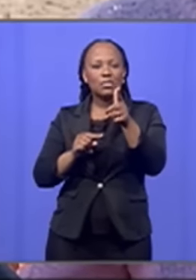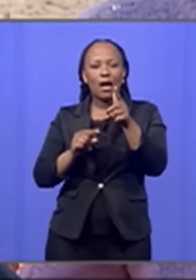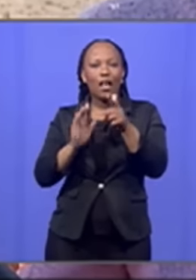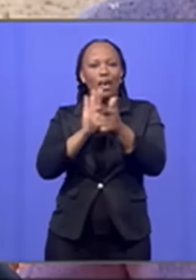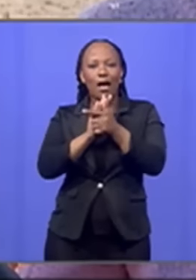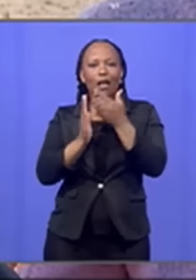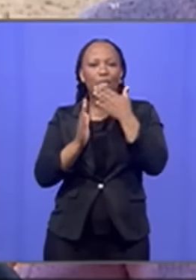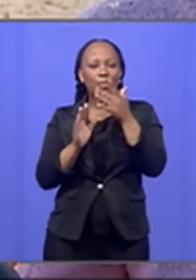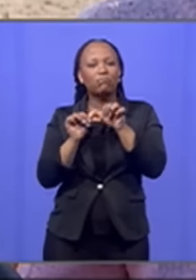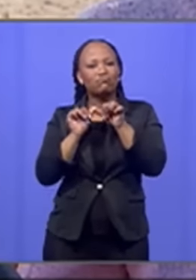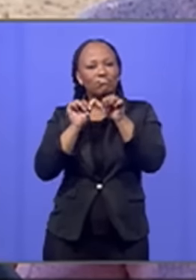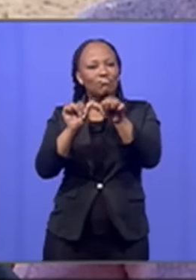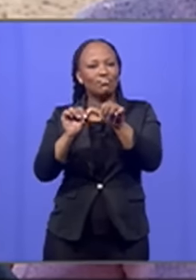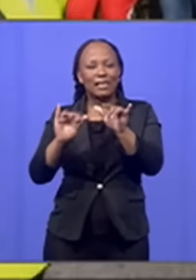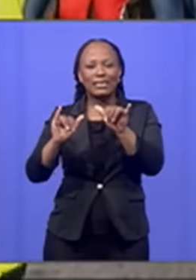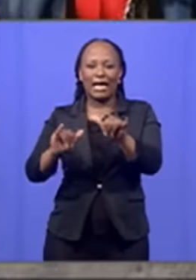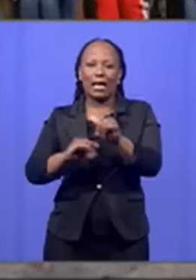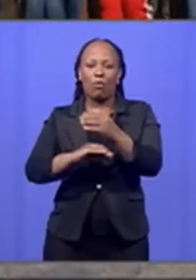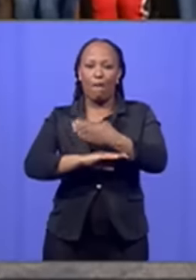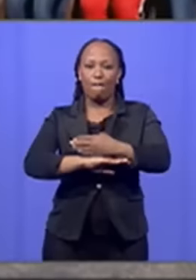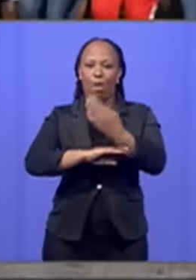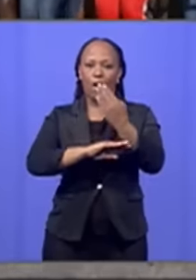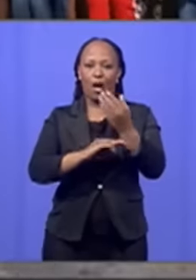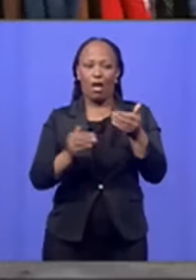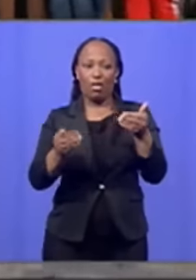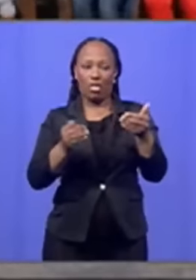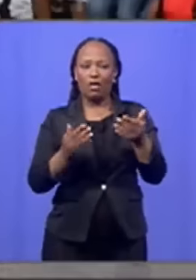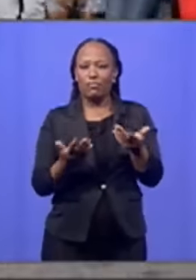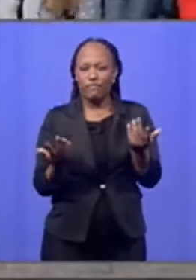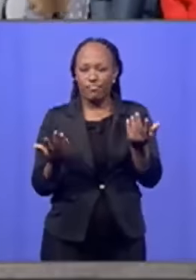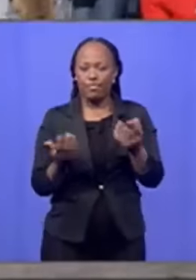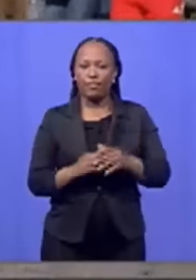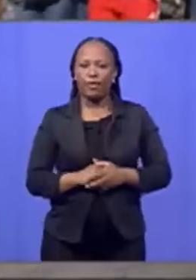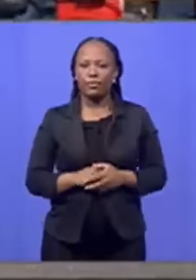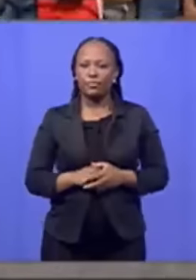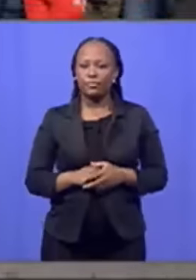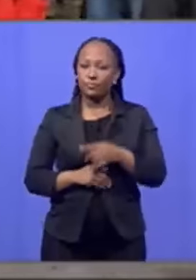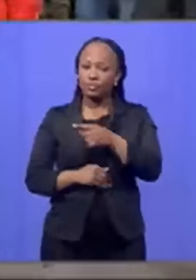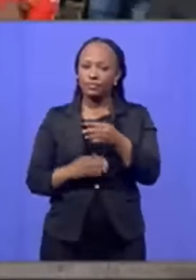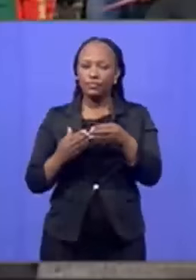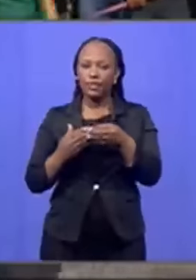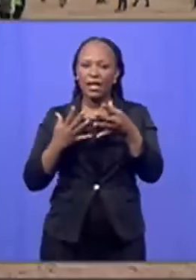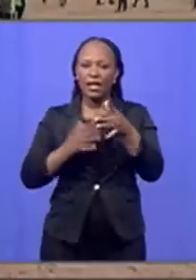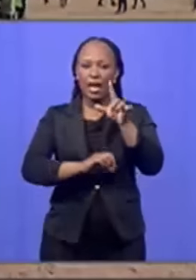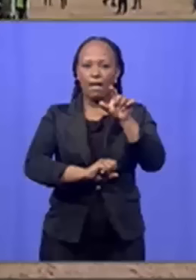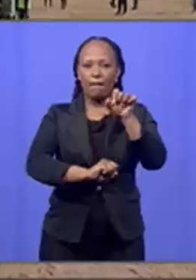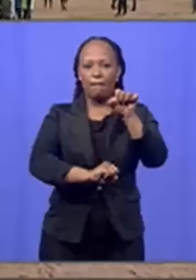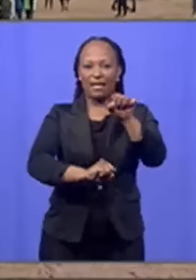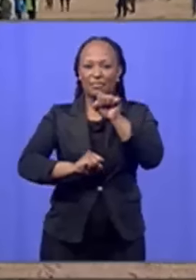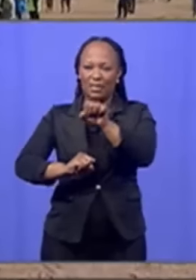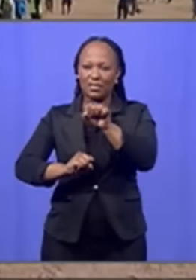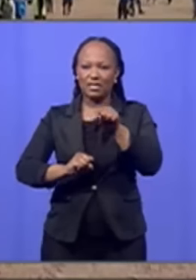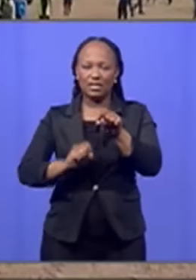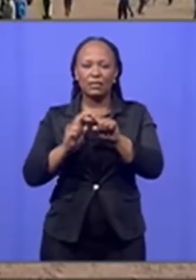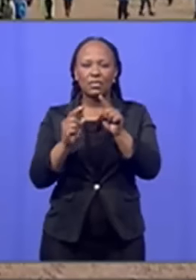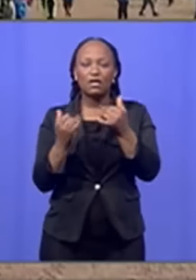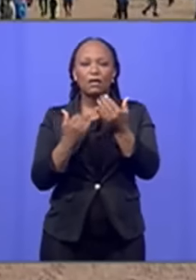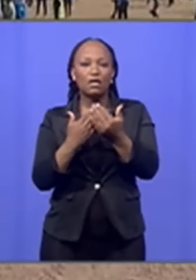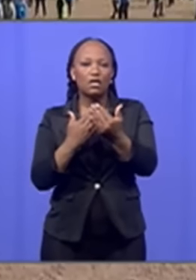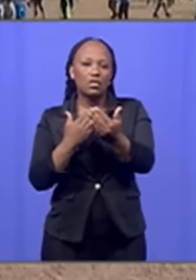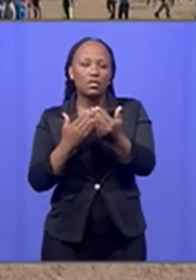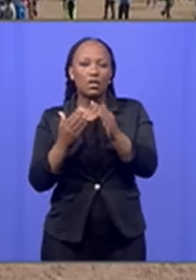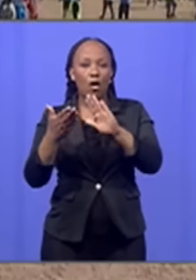illegal crossings from the borders. Moetapele wa March and March o ile a bontsha tshehetso ya hae bakeng sa boipelaetso bo rerilweng